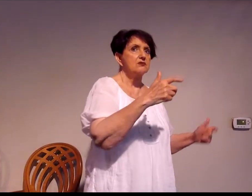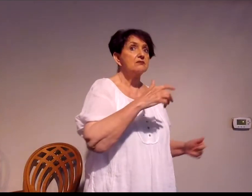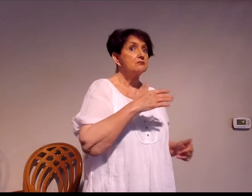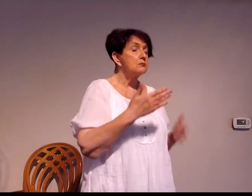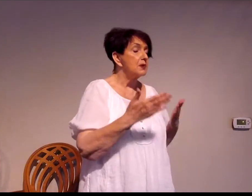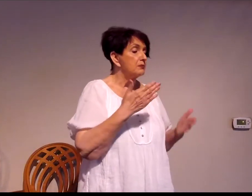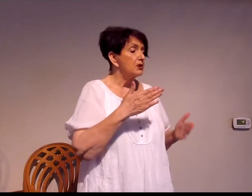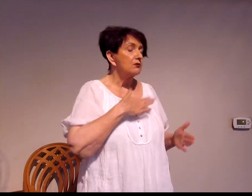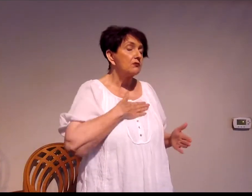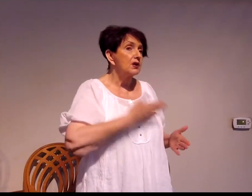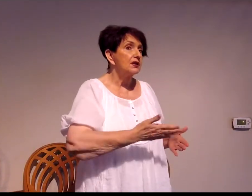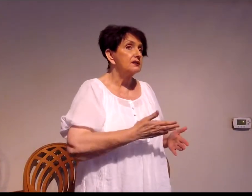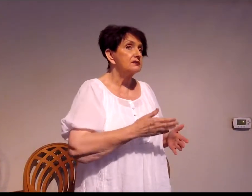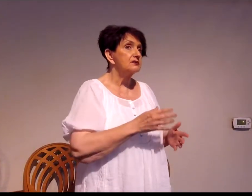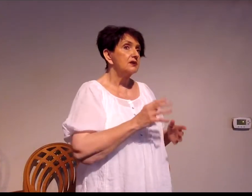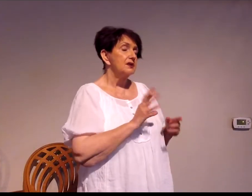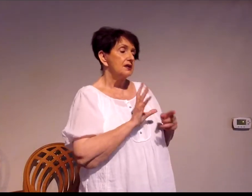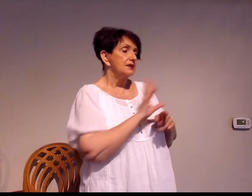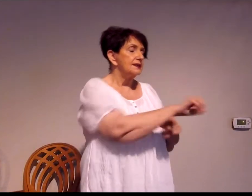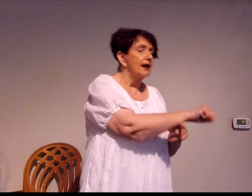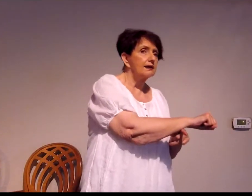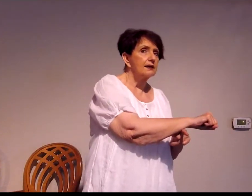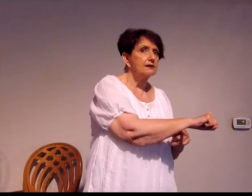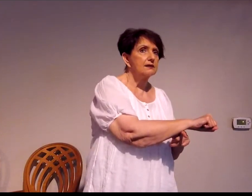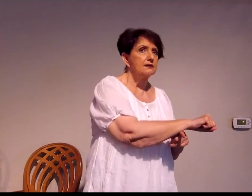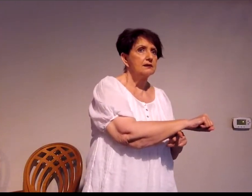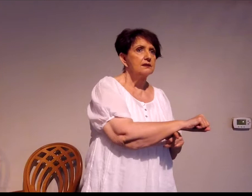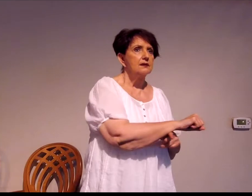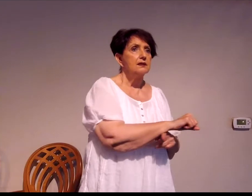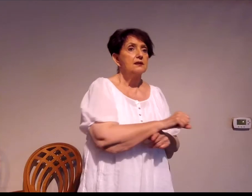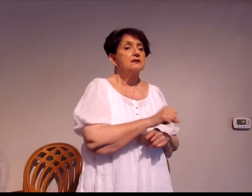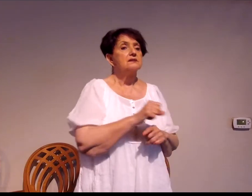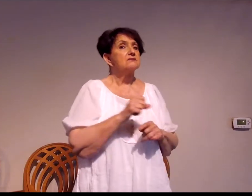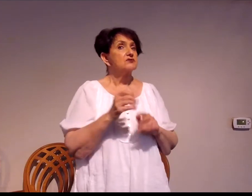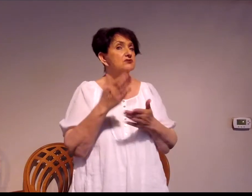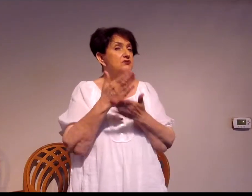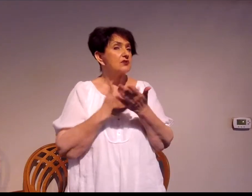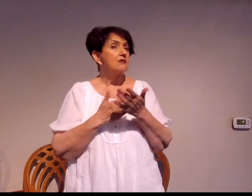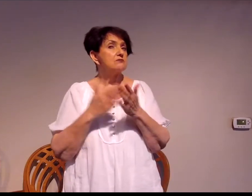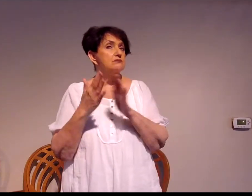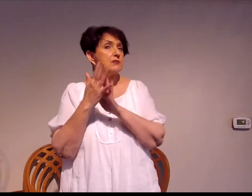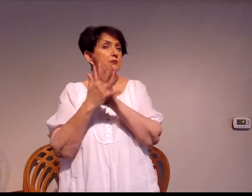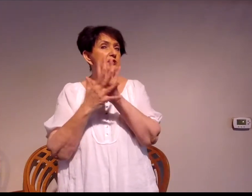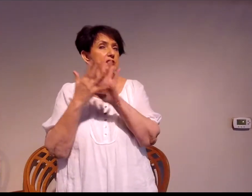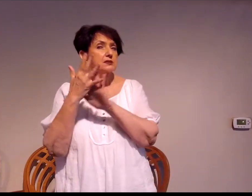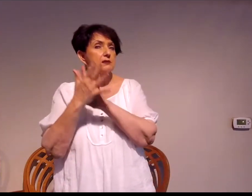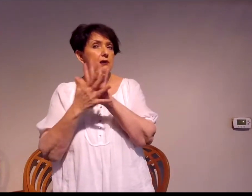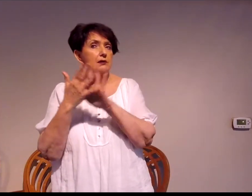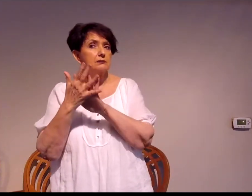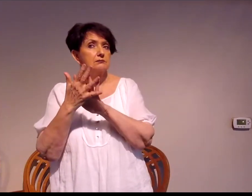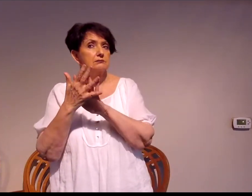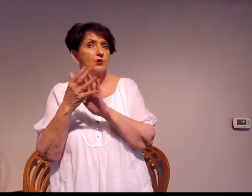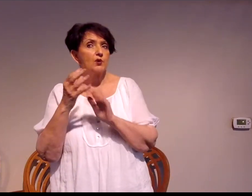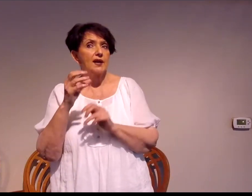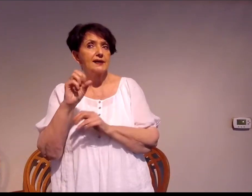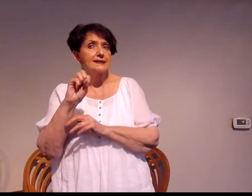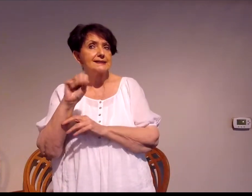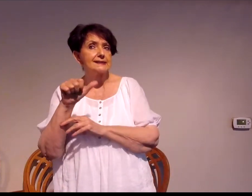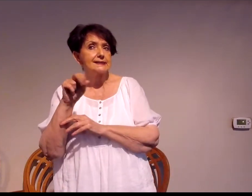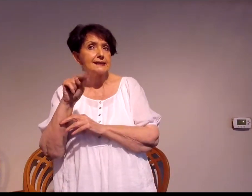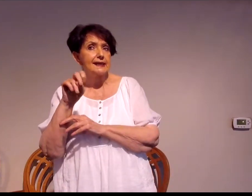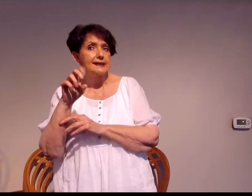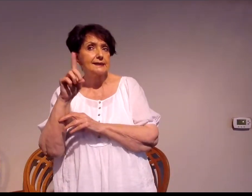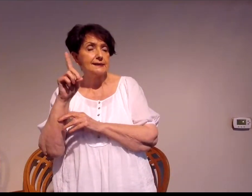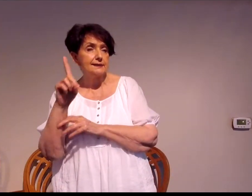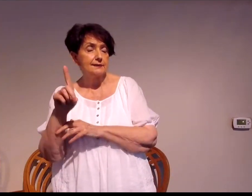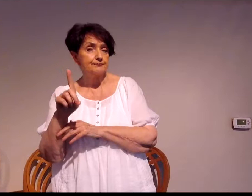more subtle, like really subtle. It gets so subtle that instead of it's boulder, it's a grain of sand. And as I've